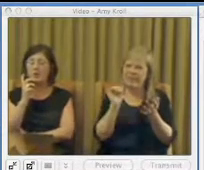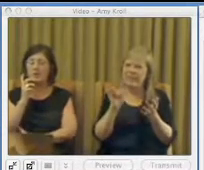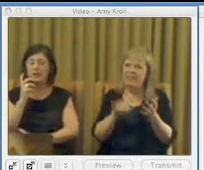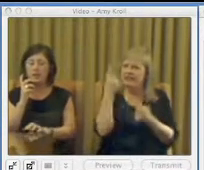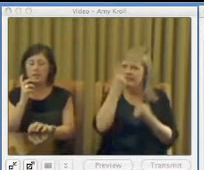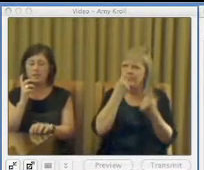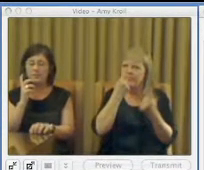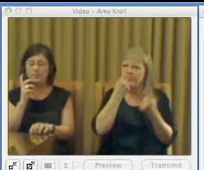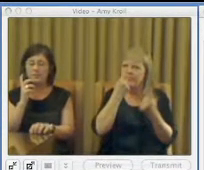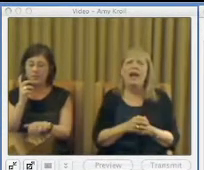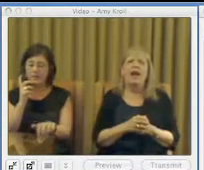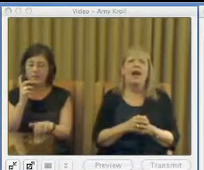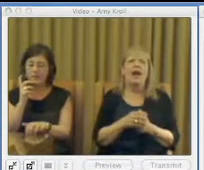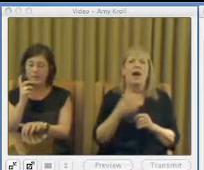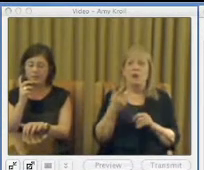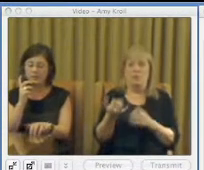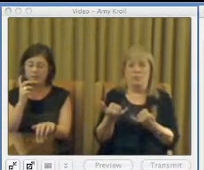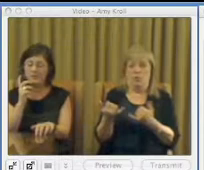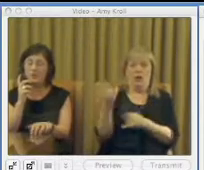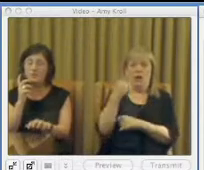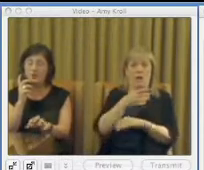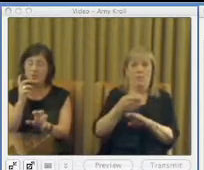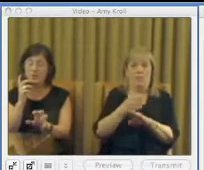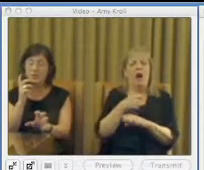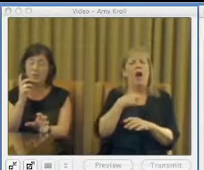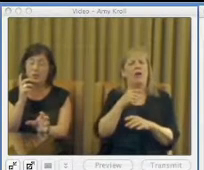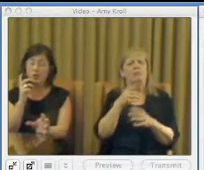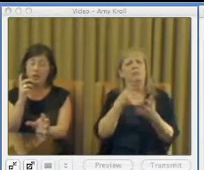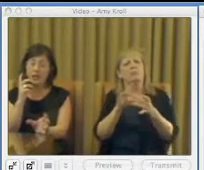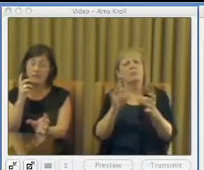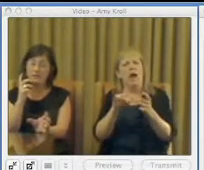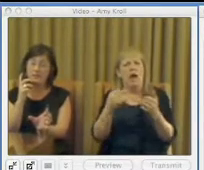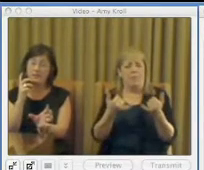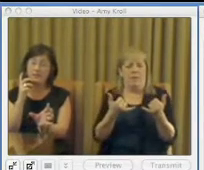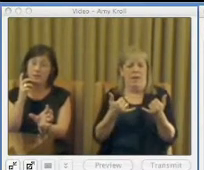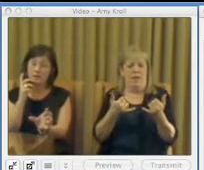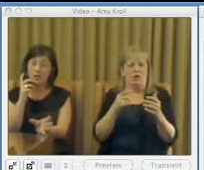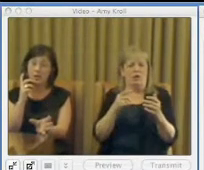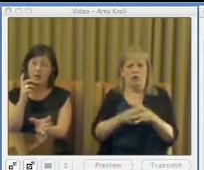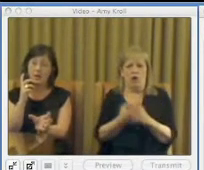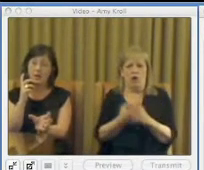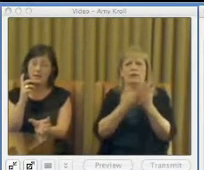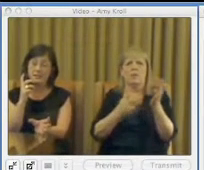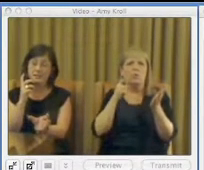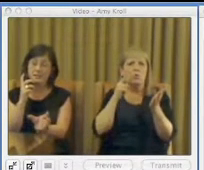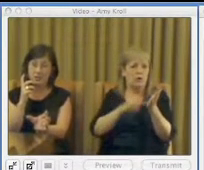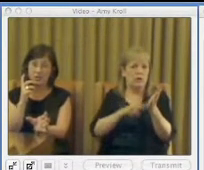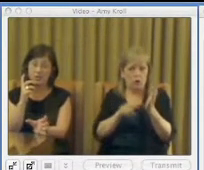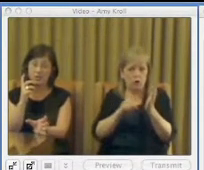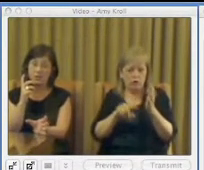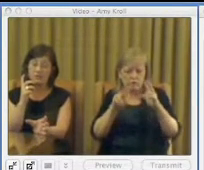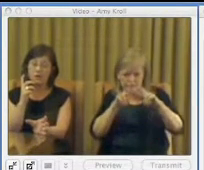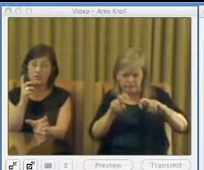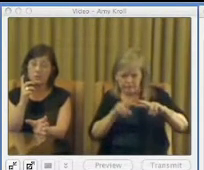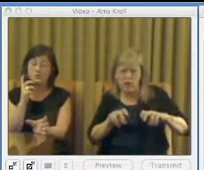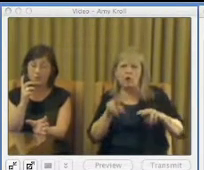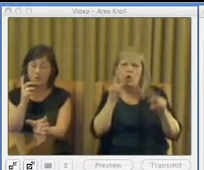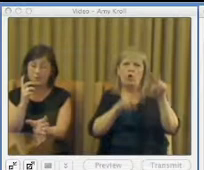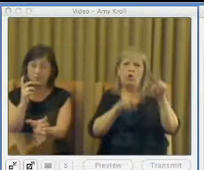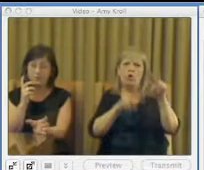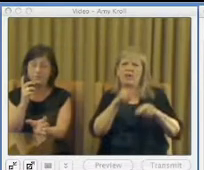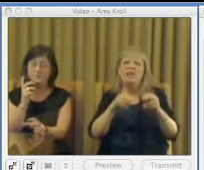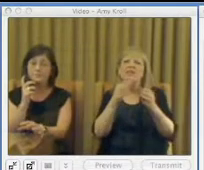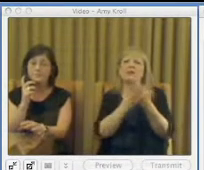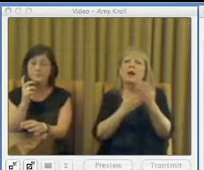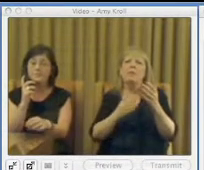I was saying to Deb earlier that I'm involved in doing a research project at the moment looking at some classroom-based